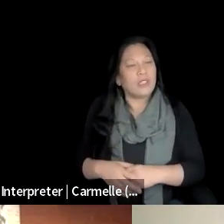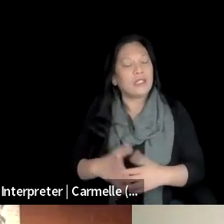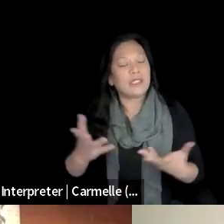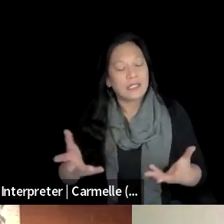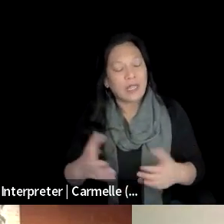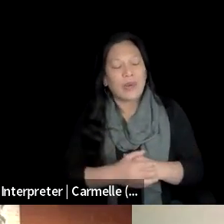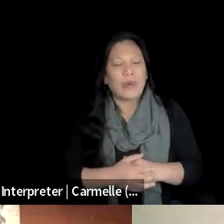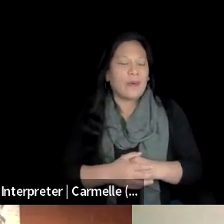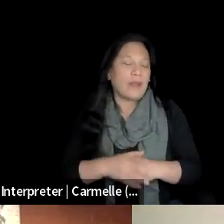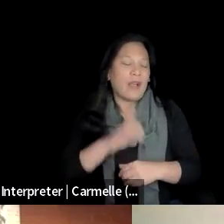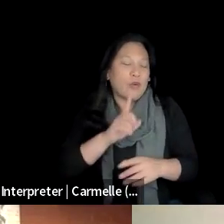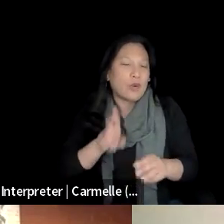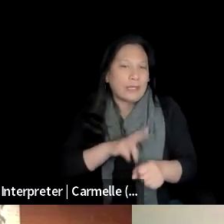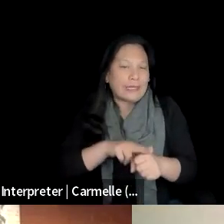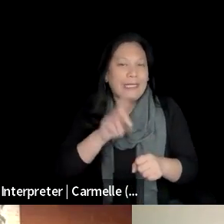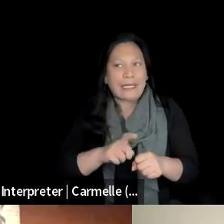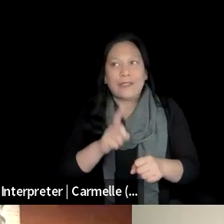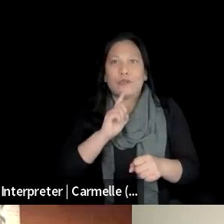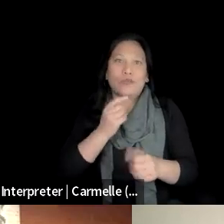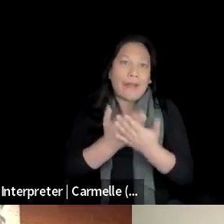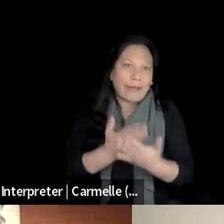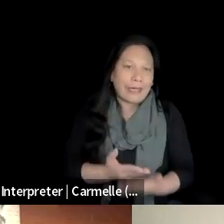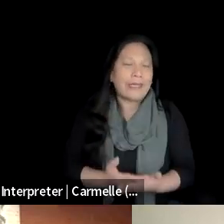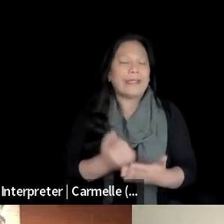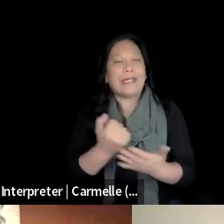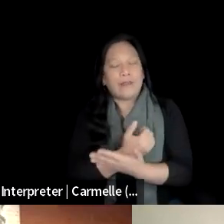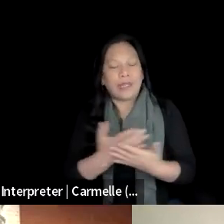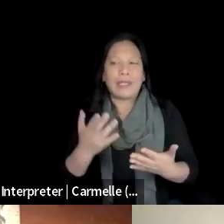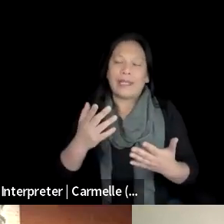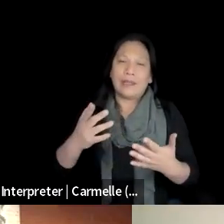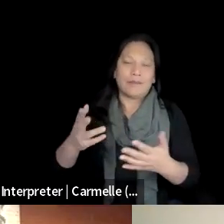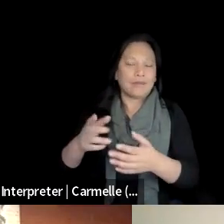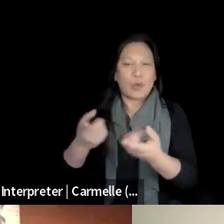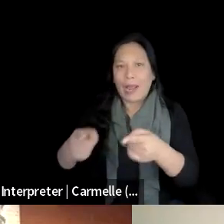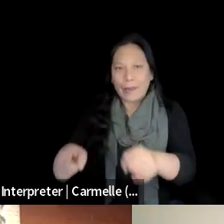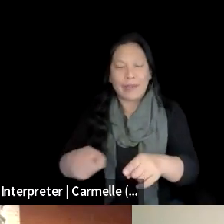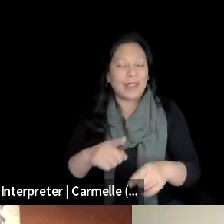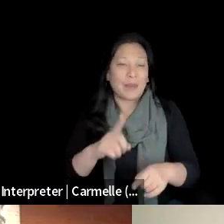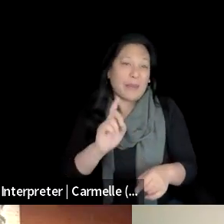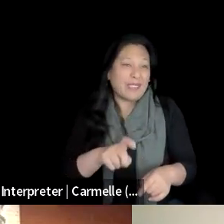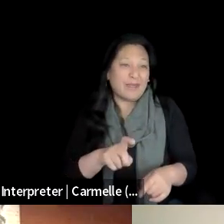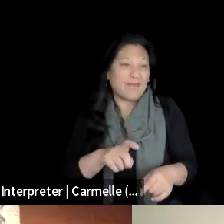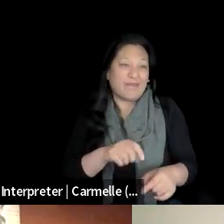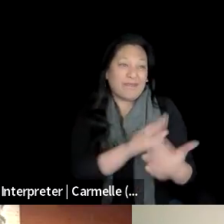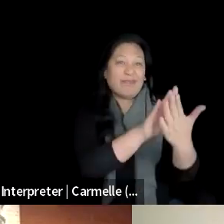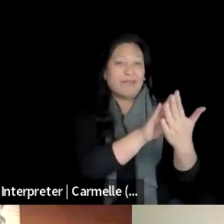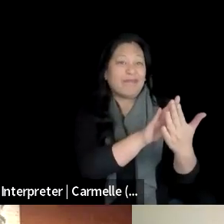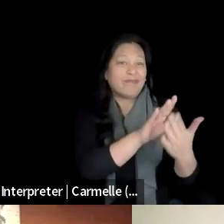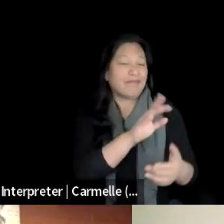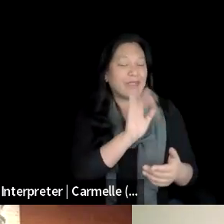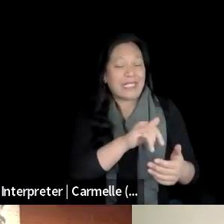the evidence and, being witness to what's happening. Then you got to do the hard thing, but it's the right